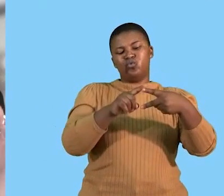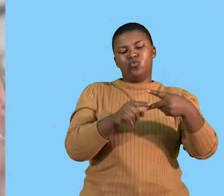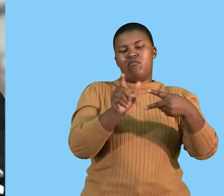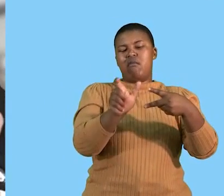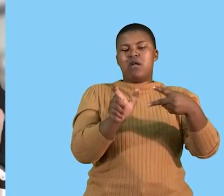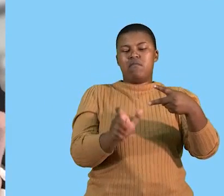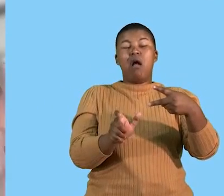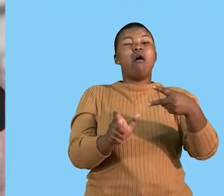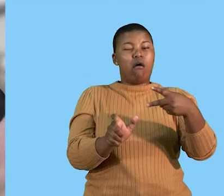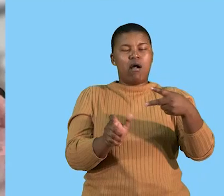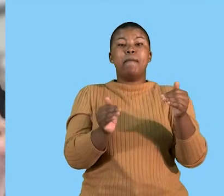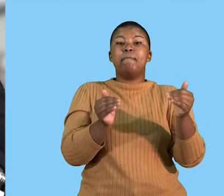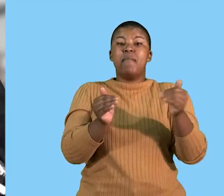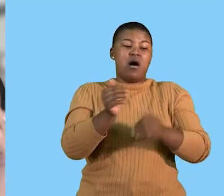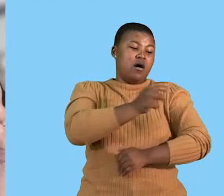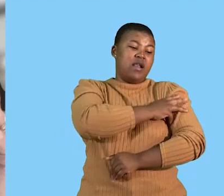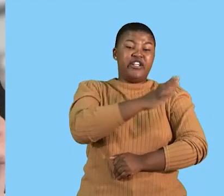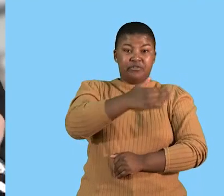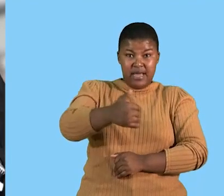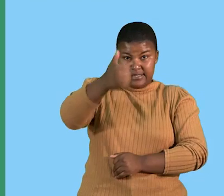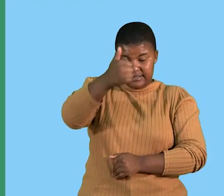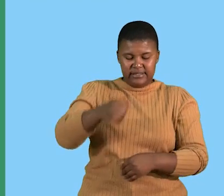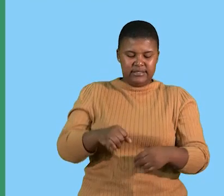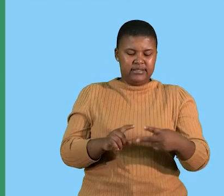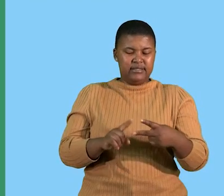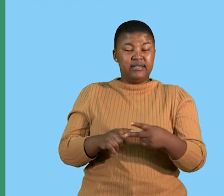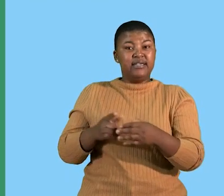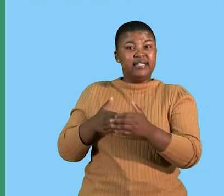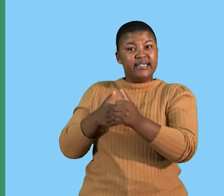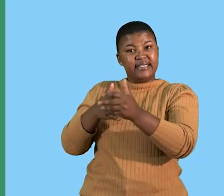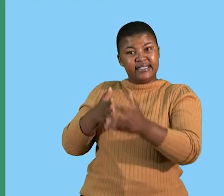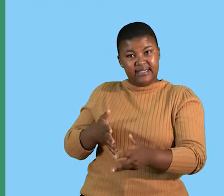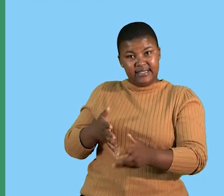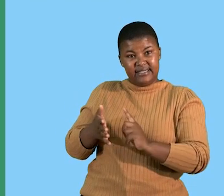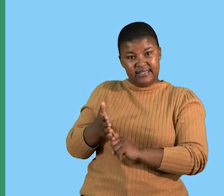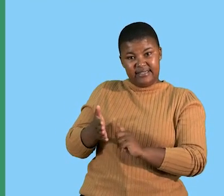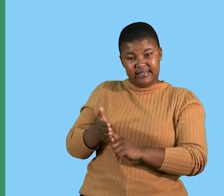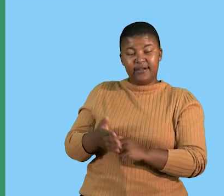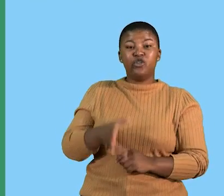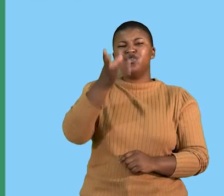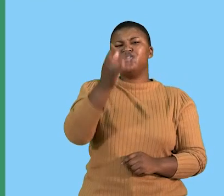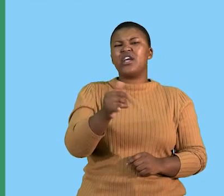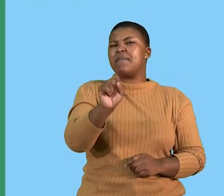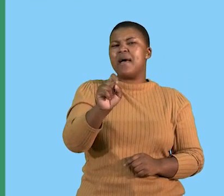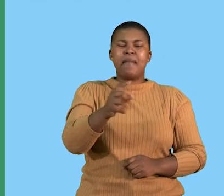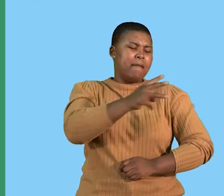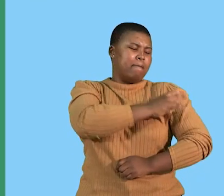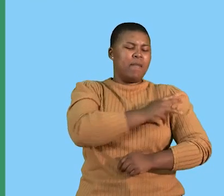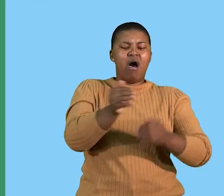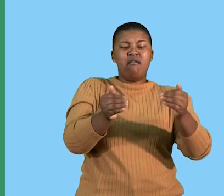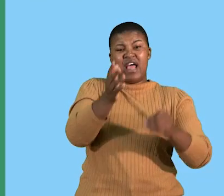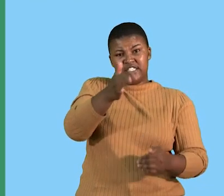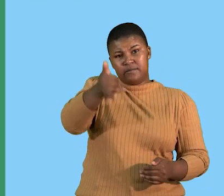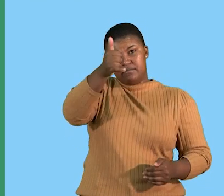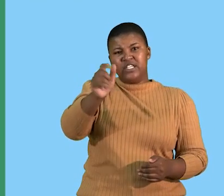two concepts, management and leadership. So let's take a look at what management and leadership mean.